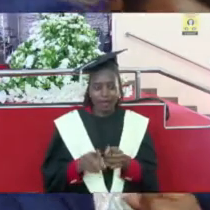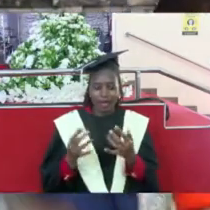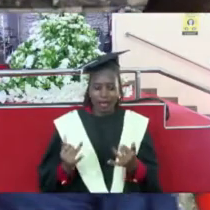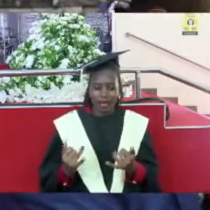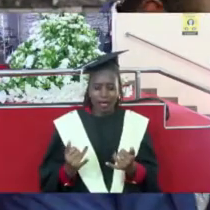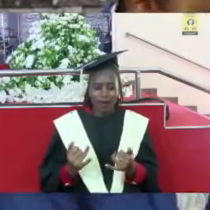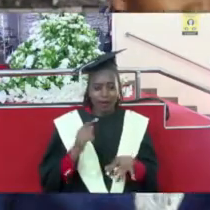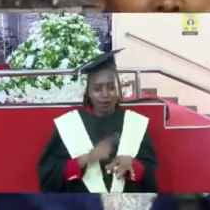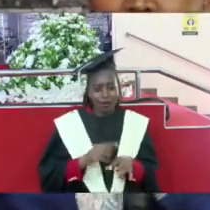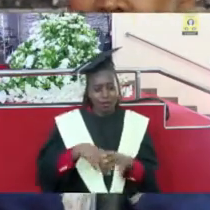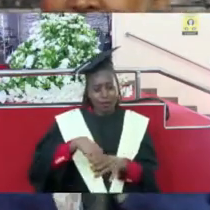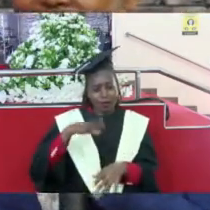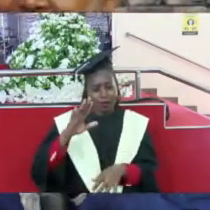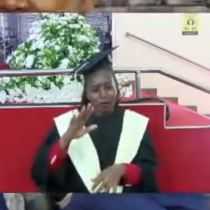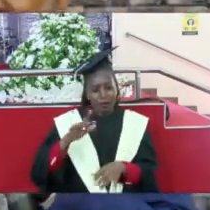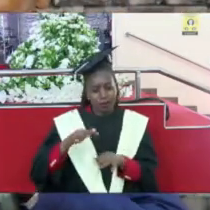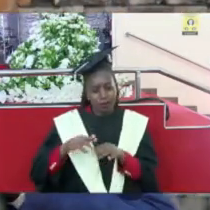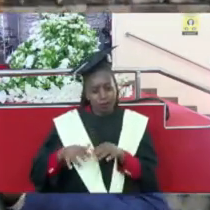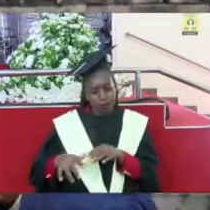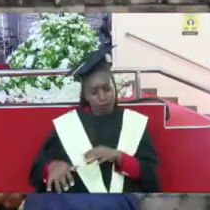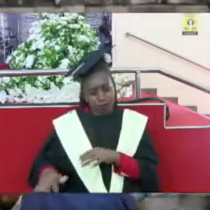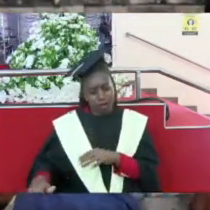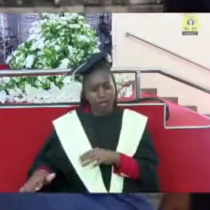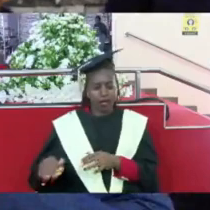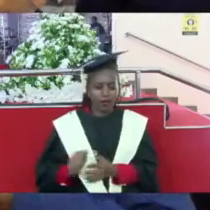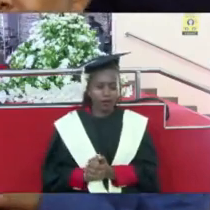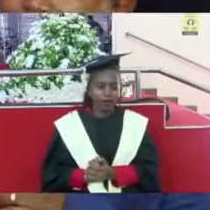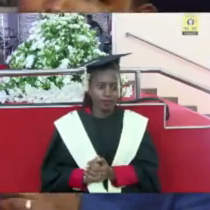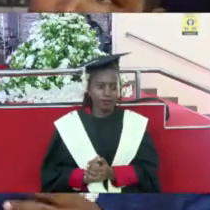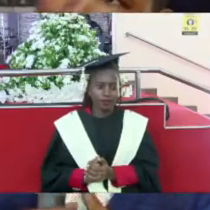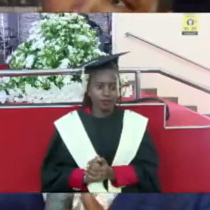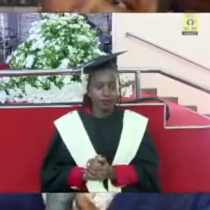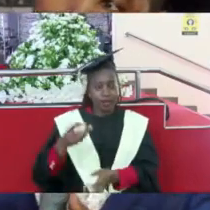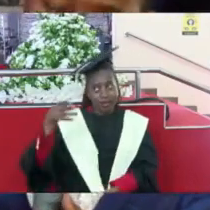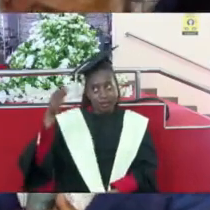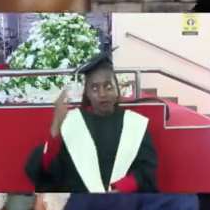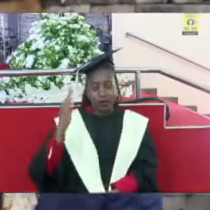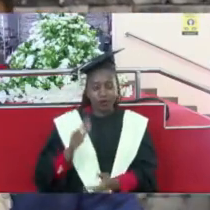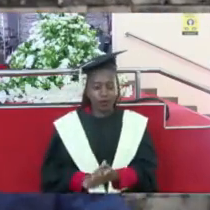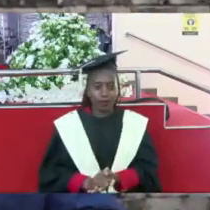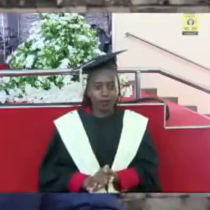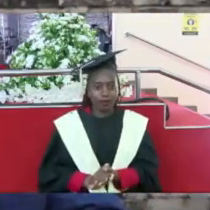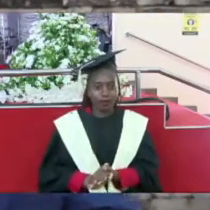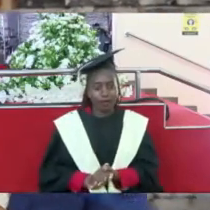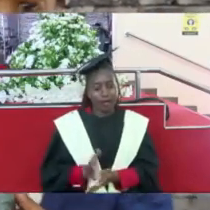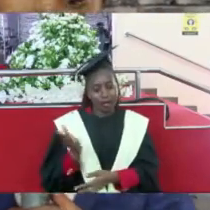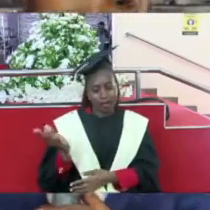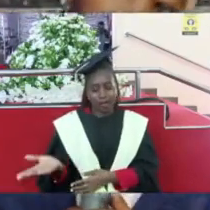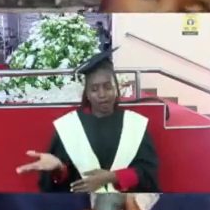chwi. You go down. Huyo anaitwa Mungu. That is God. Na huko, and there, because kumoja